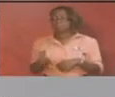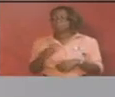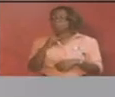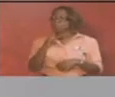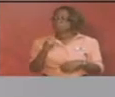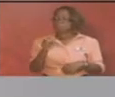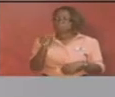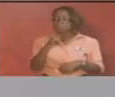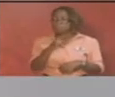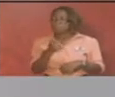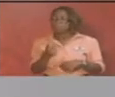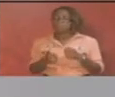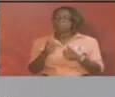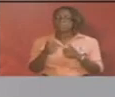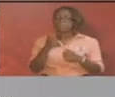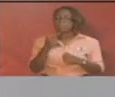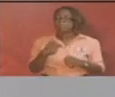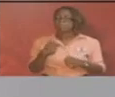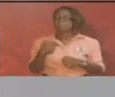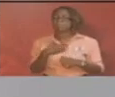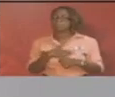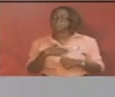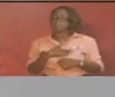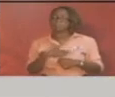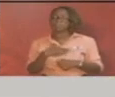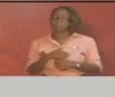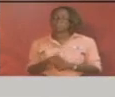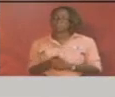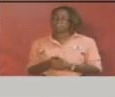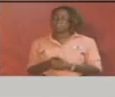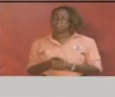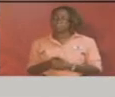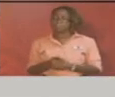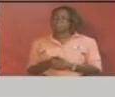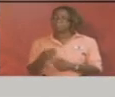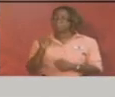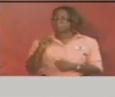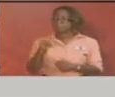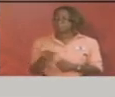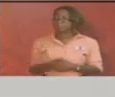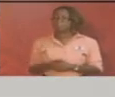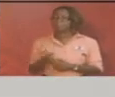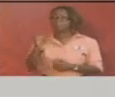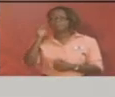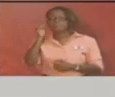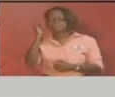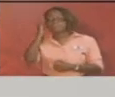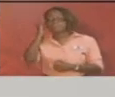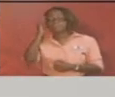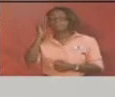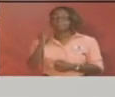yeah. So I think it's known that the chemistry, food, and drug lab is in the process of being